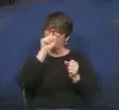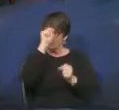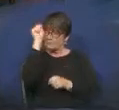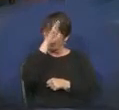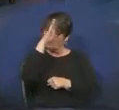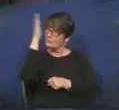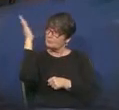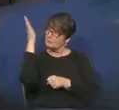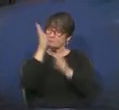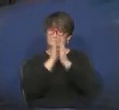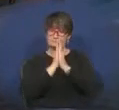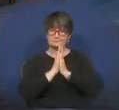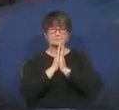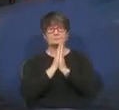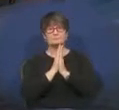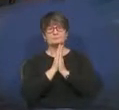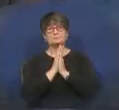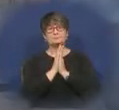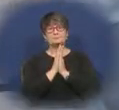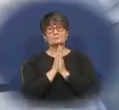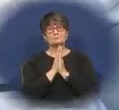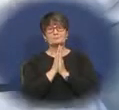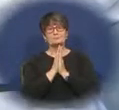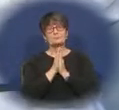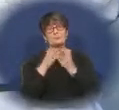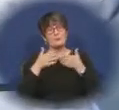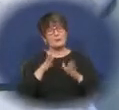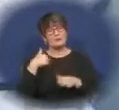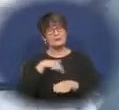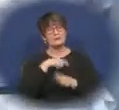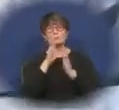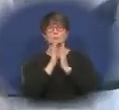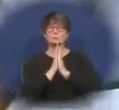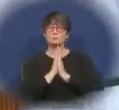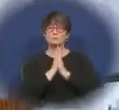Father. Amen. Let us pray.